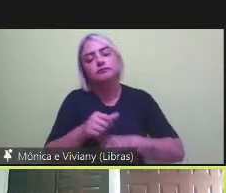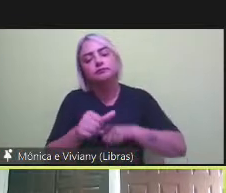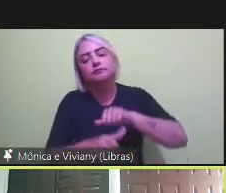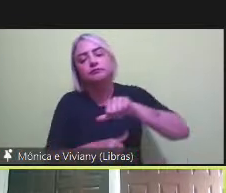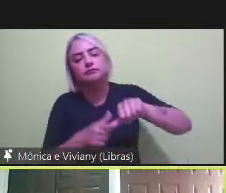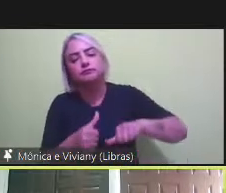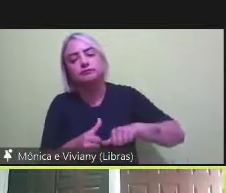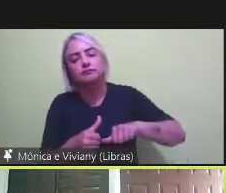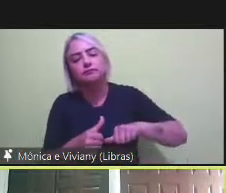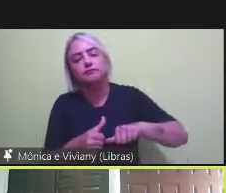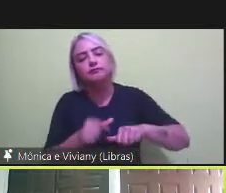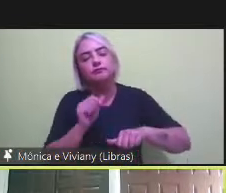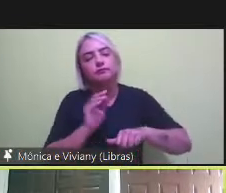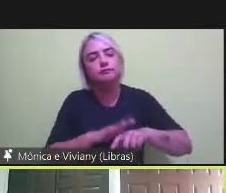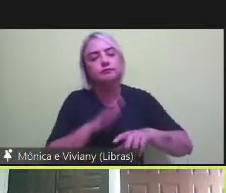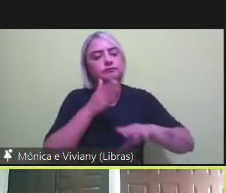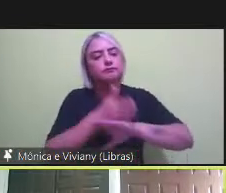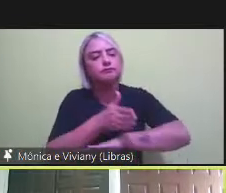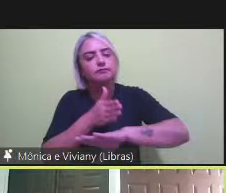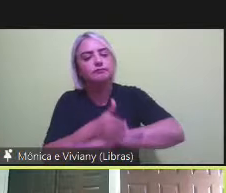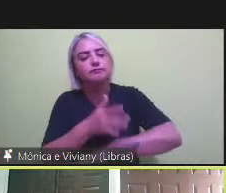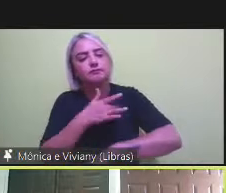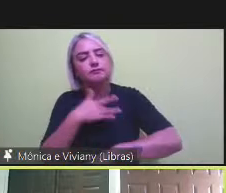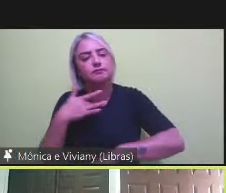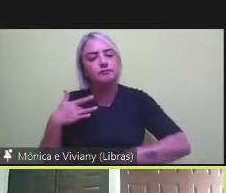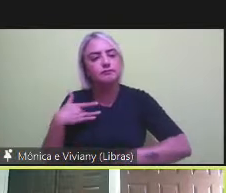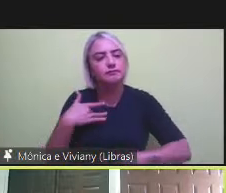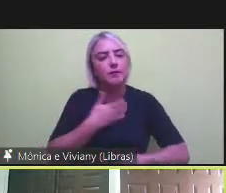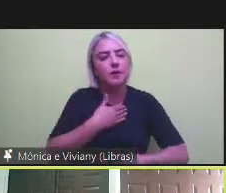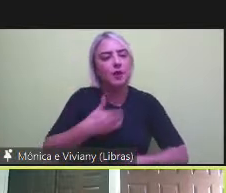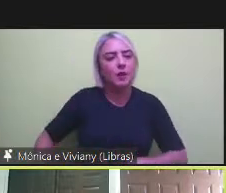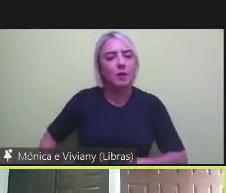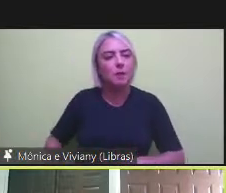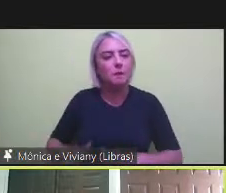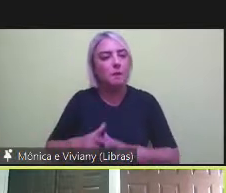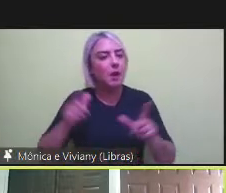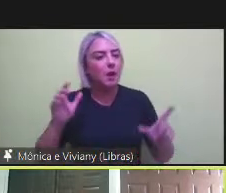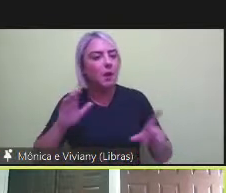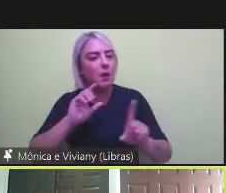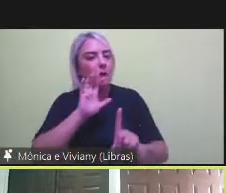most impactful public health interventions of our time."